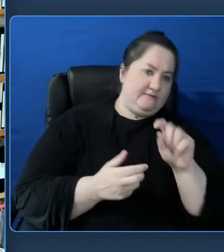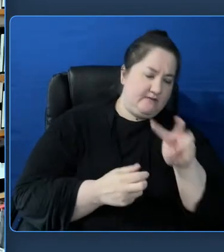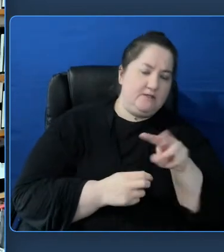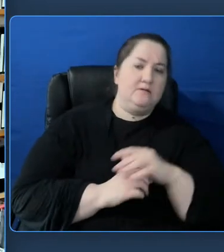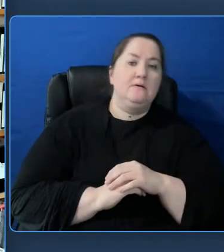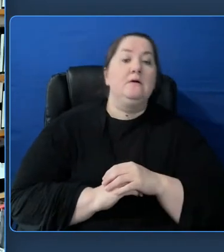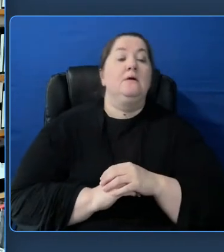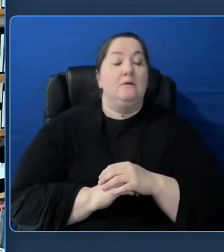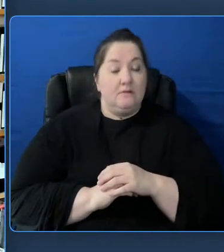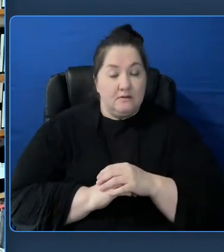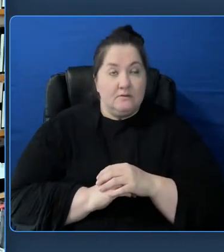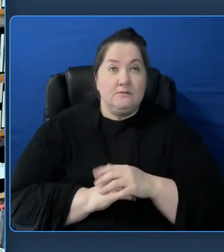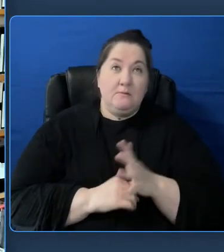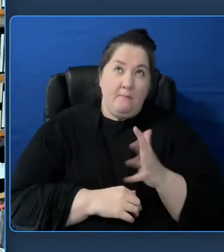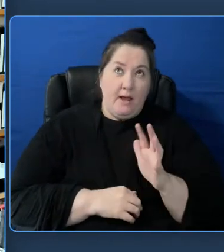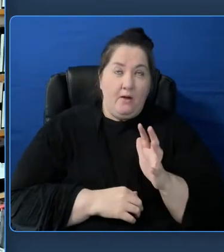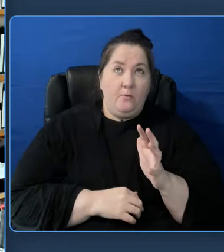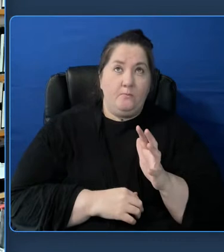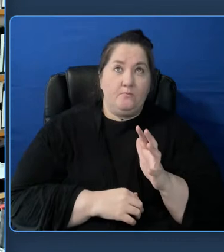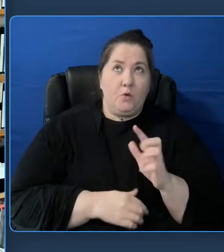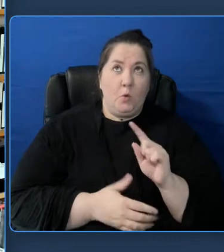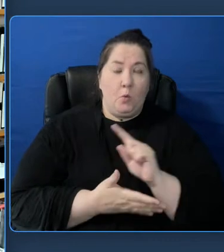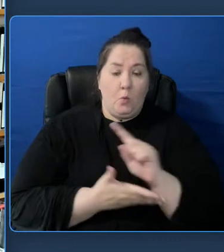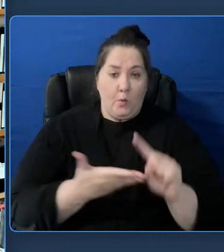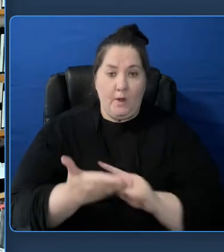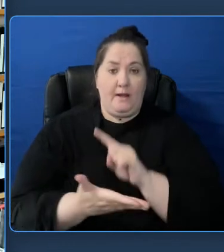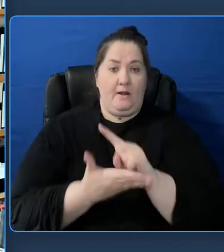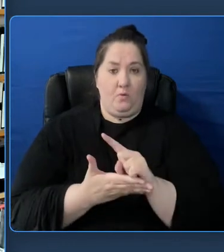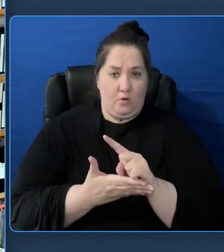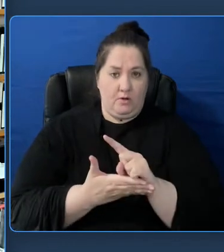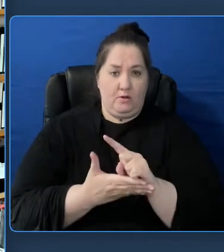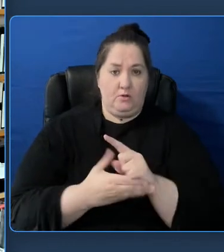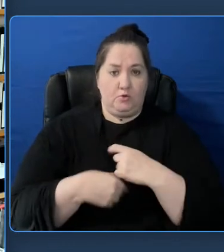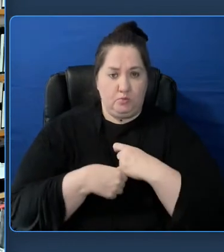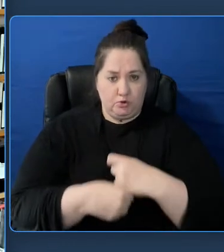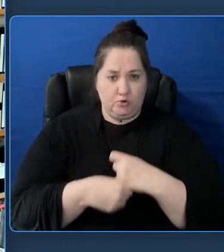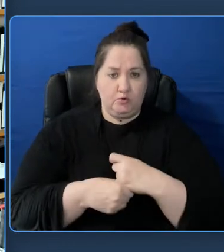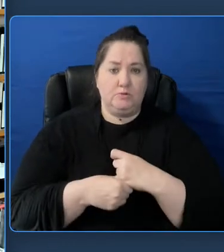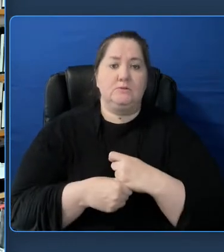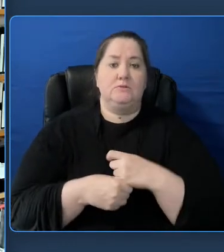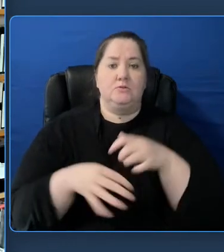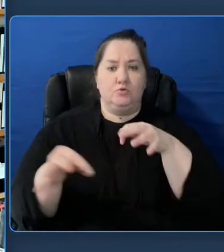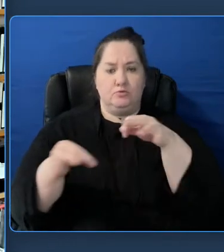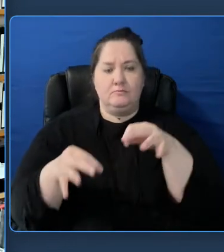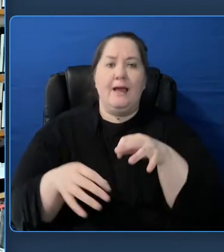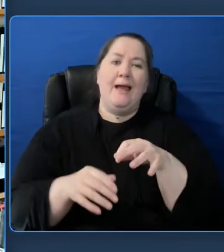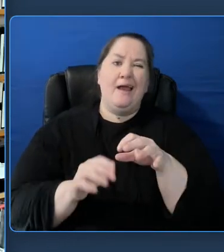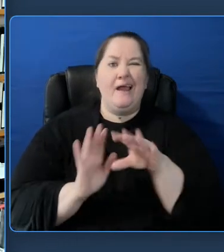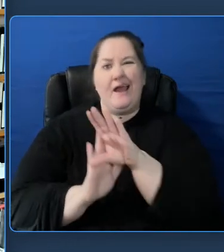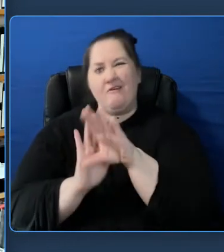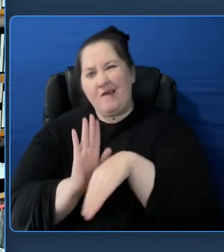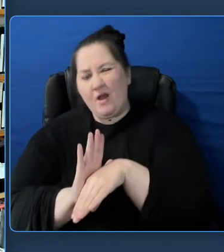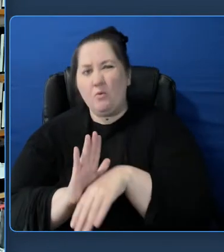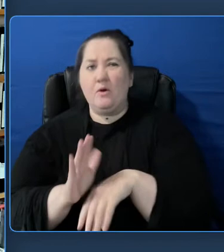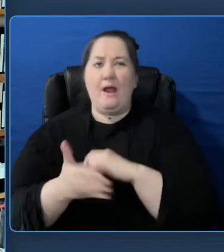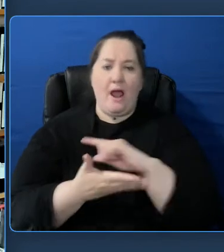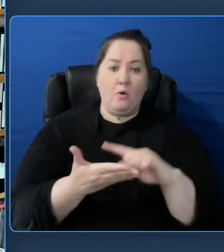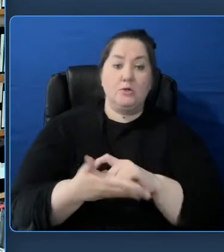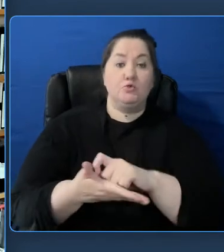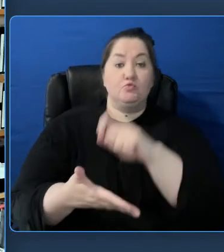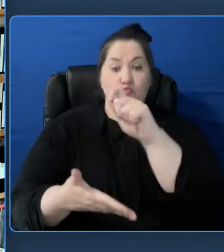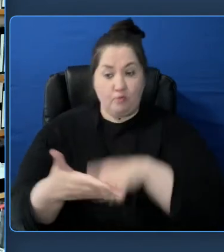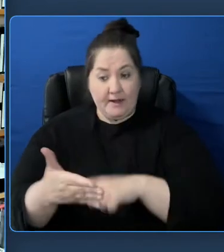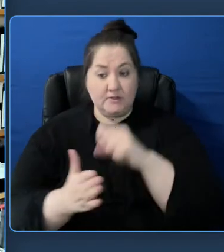television. It takes about an hour to produce description, a half hour to an hour, to write